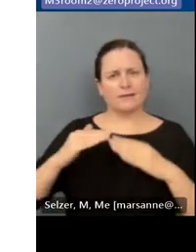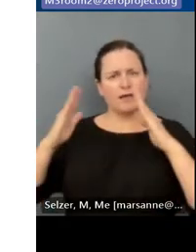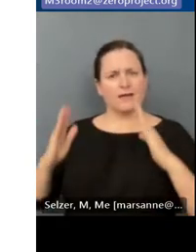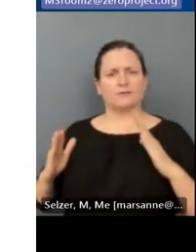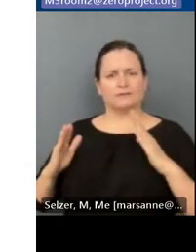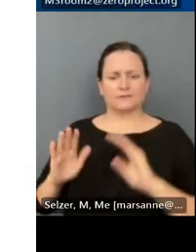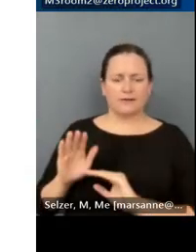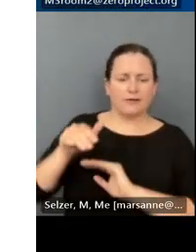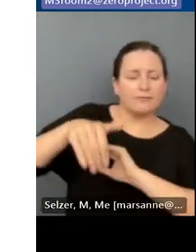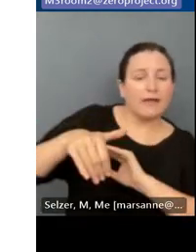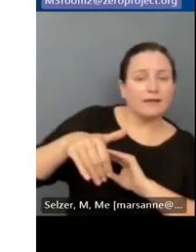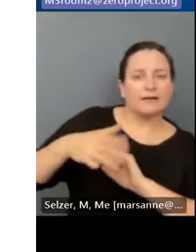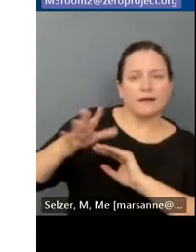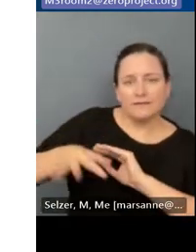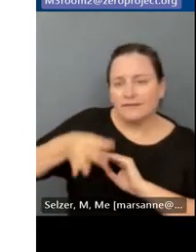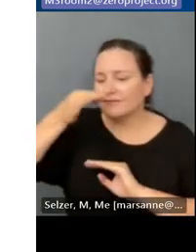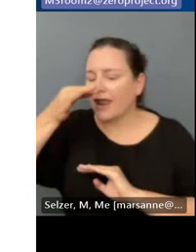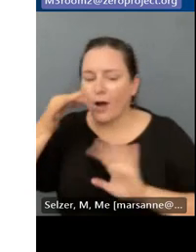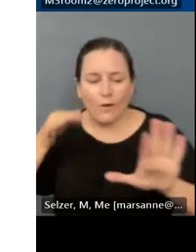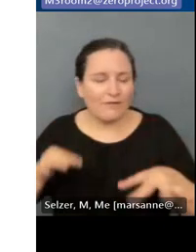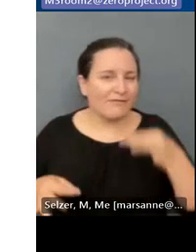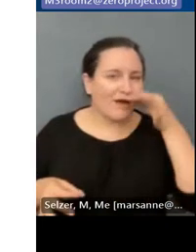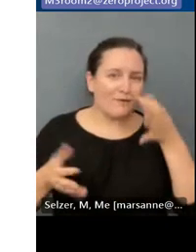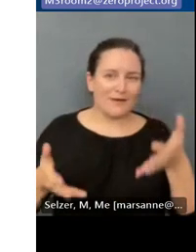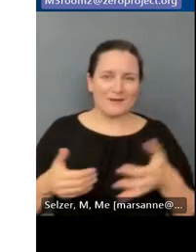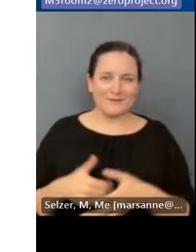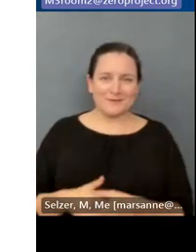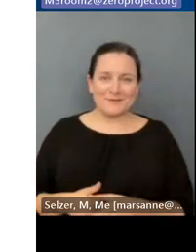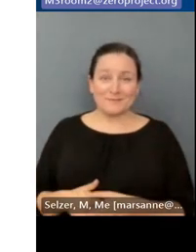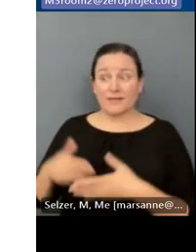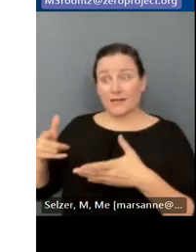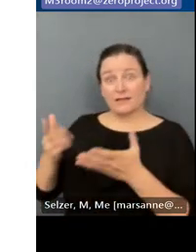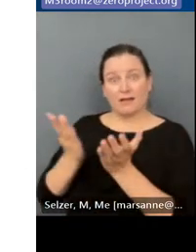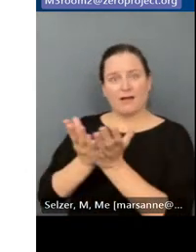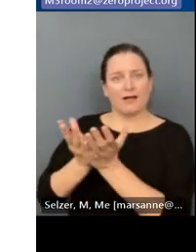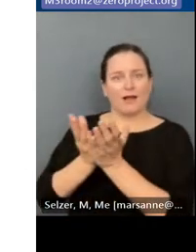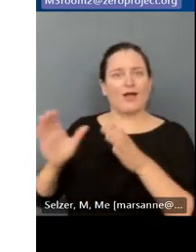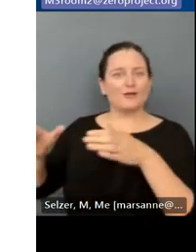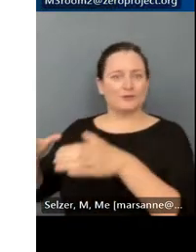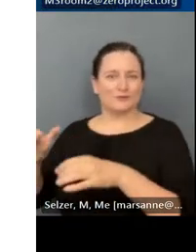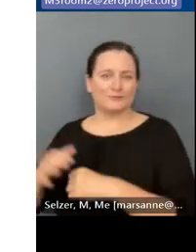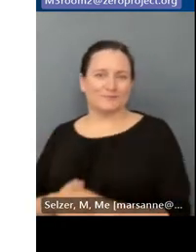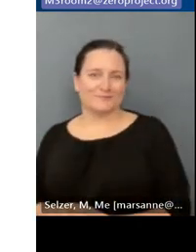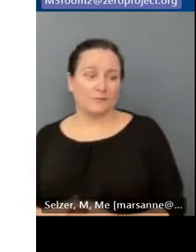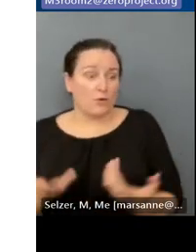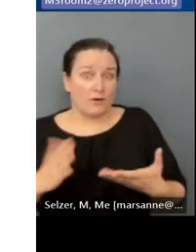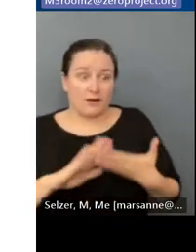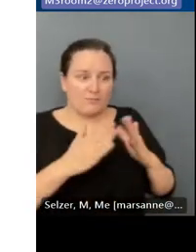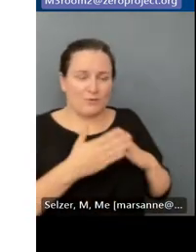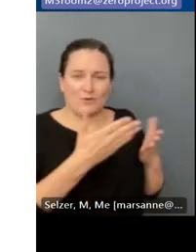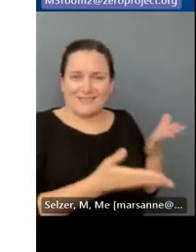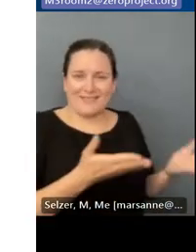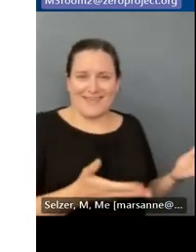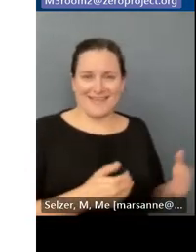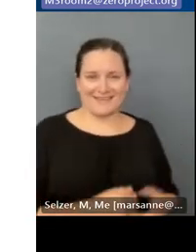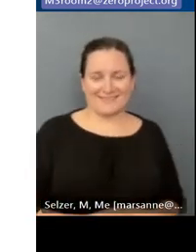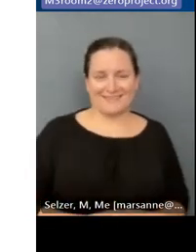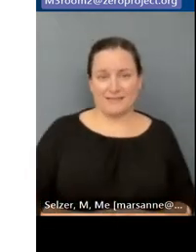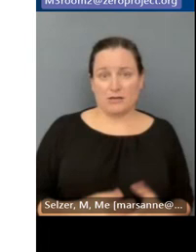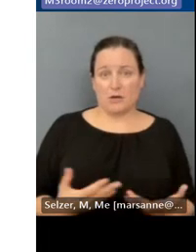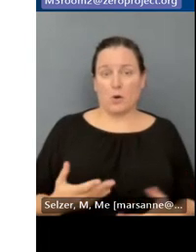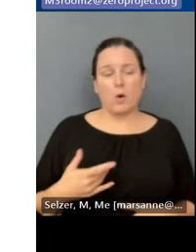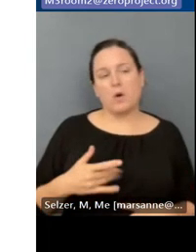this hall, in communities, and not locked away due to accessibility